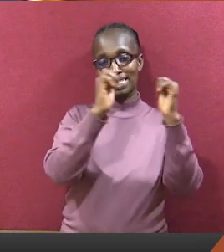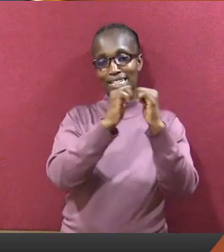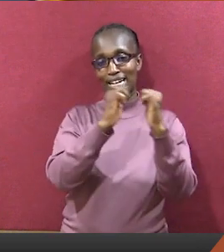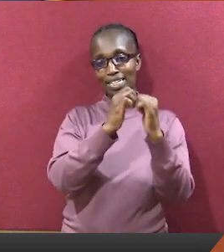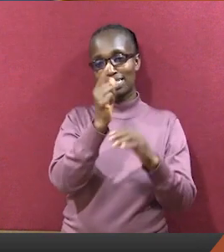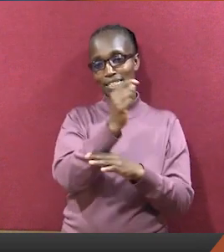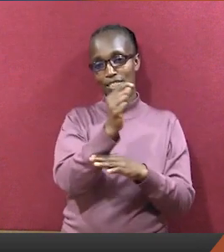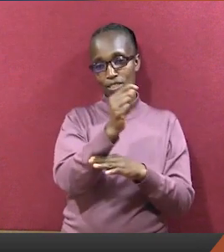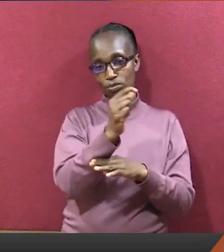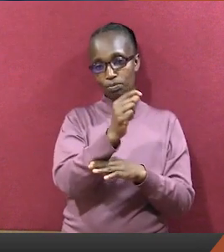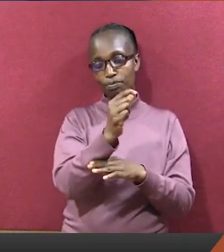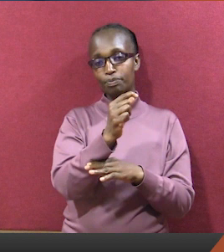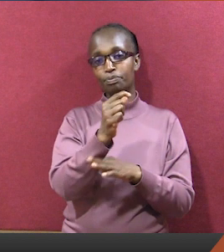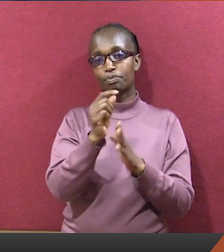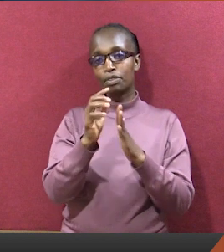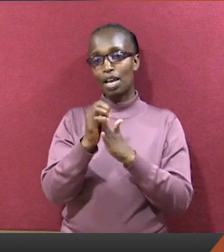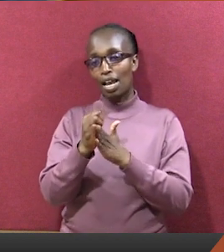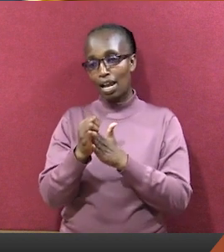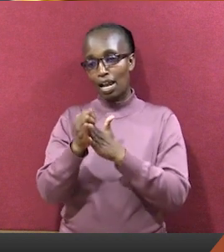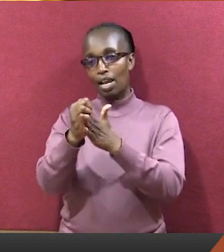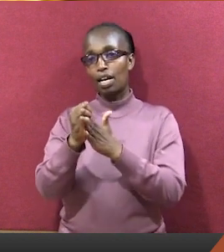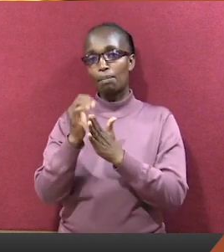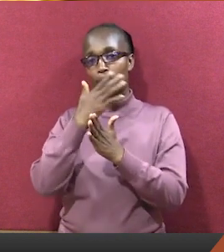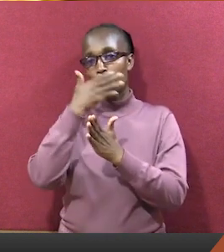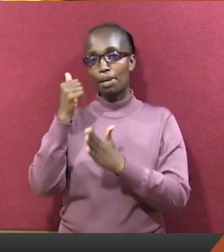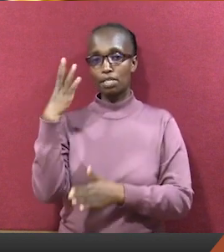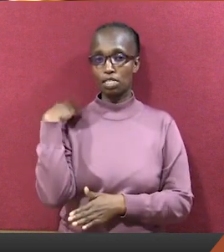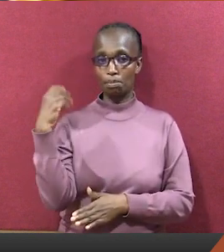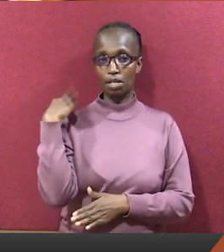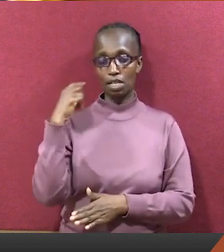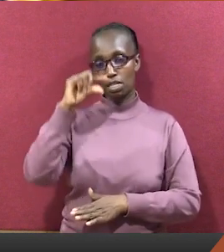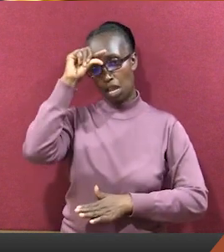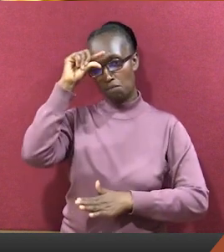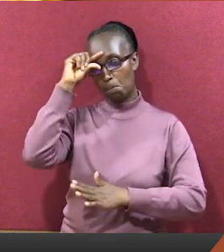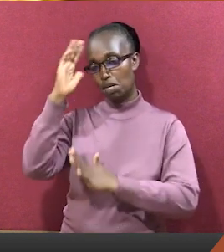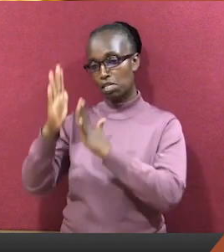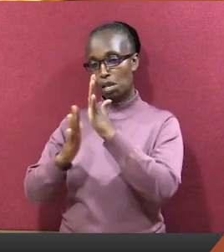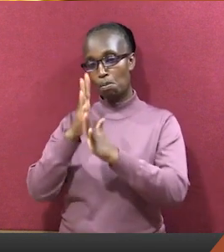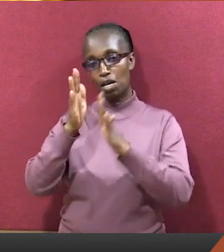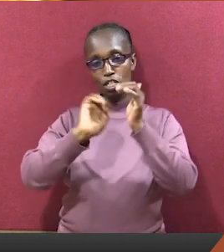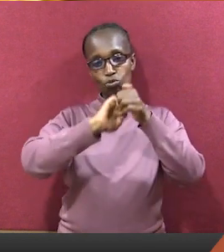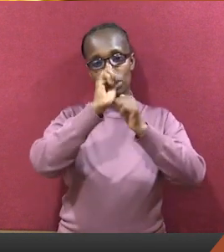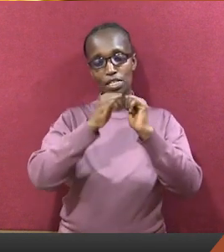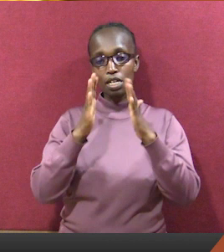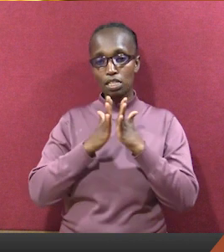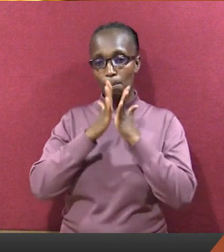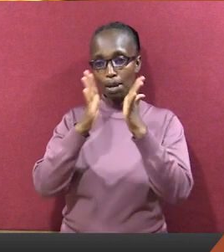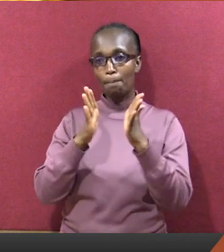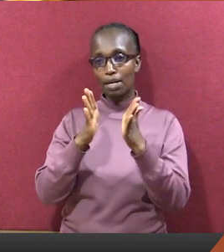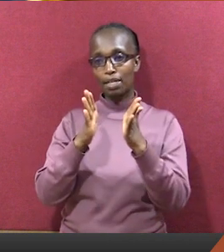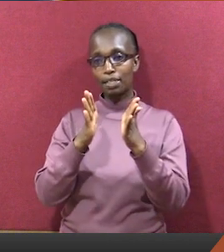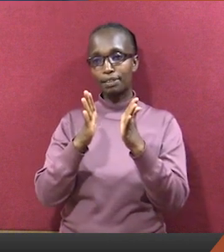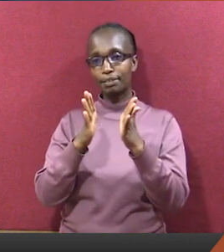by this house is Kenya shillings 10 trillion. Guided by the best practice, the government intends to change